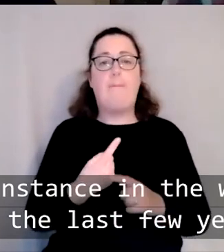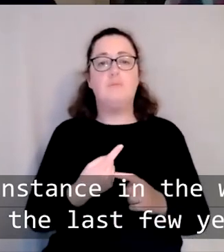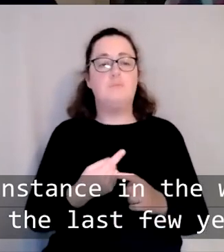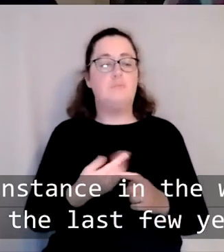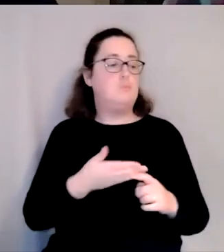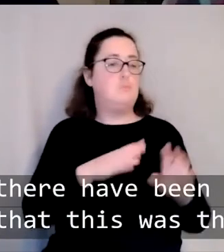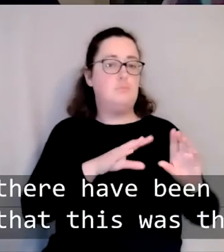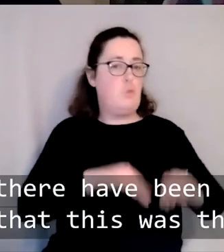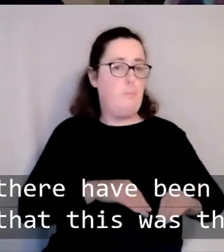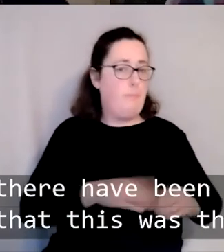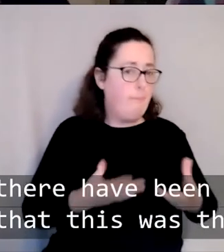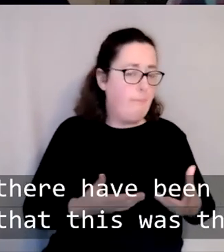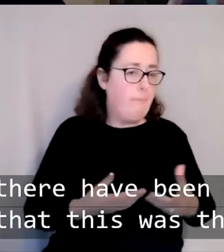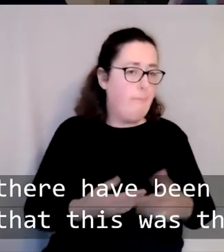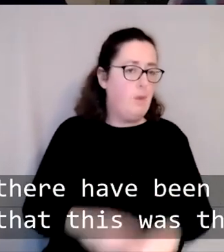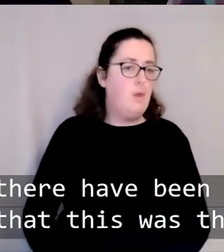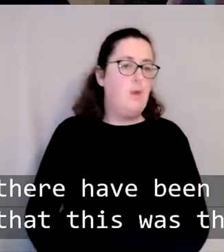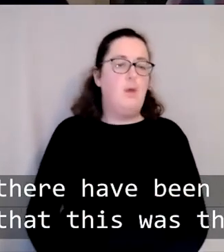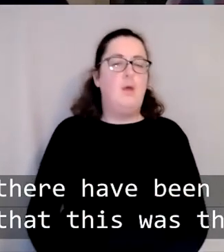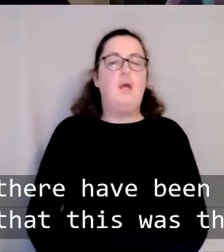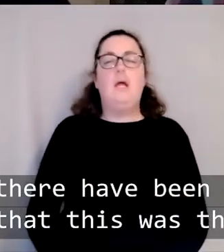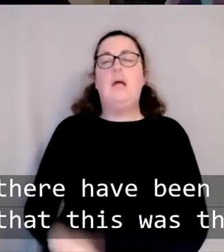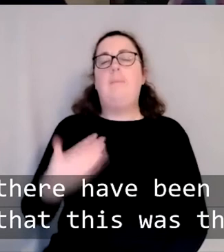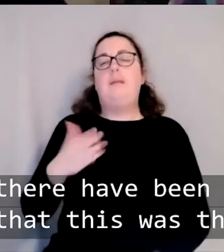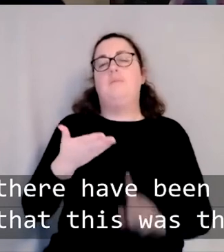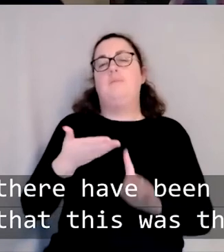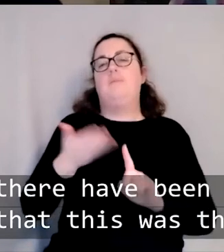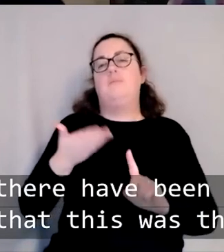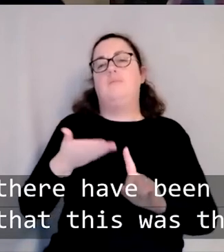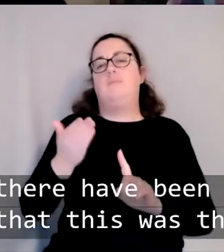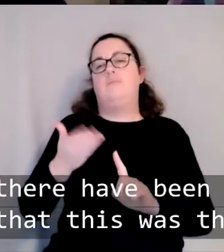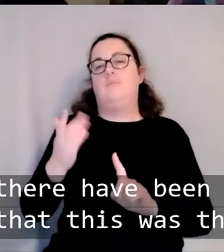years? Well, there have been growing signs that this was